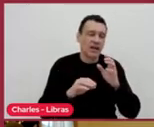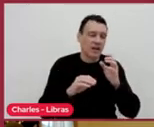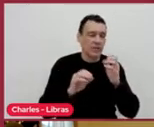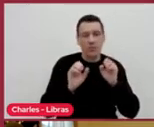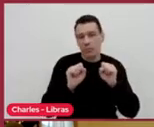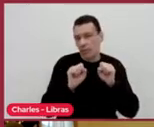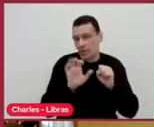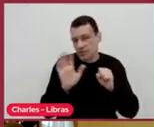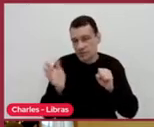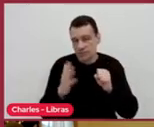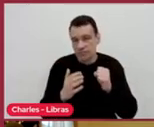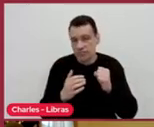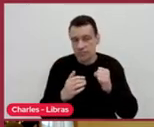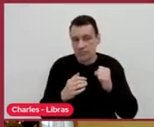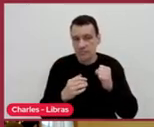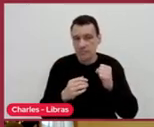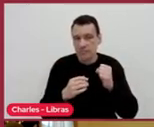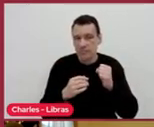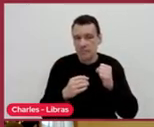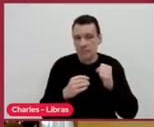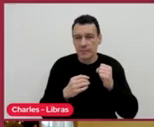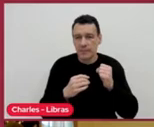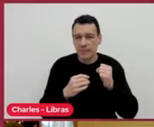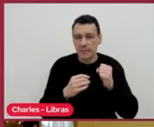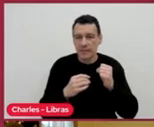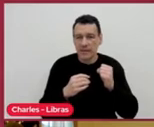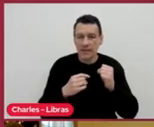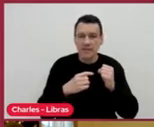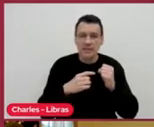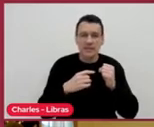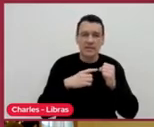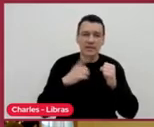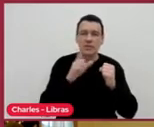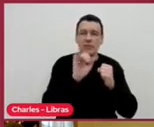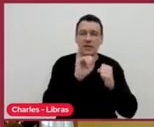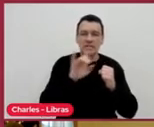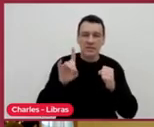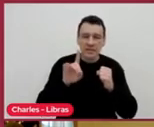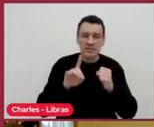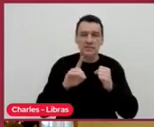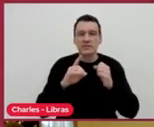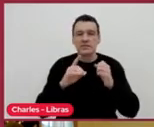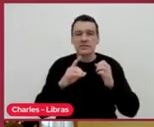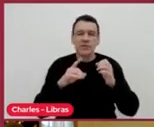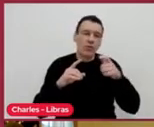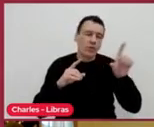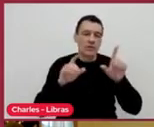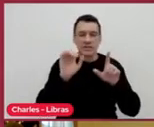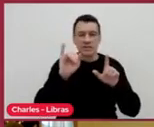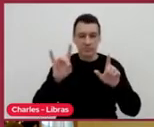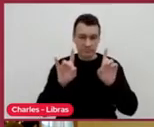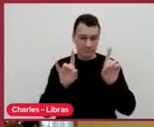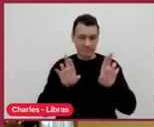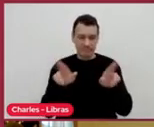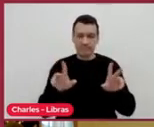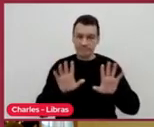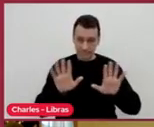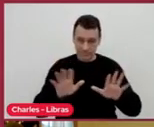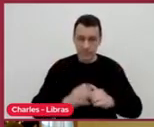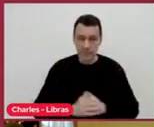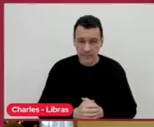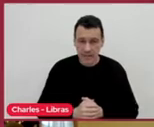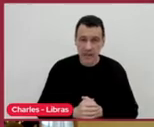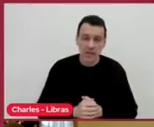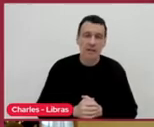equals other thing, and line items time greater than other thing. So it will construct the query for us. It will be a